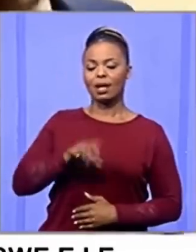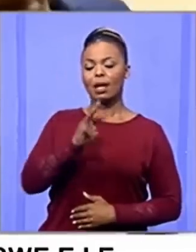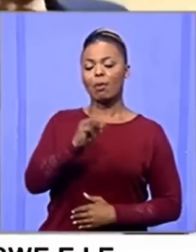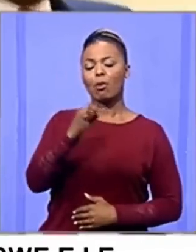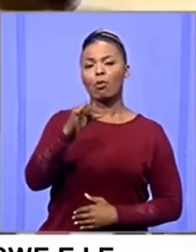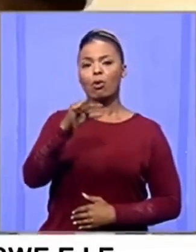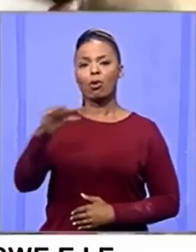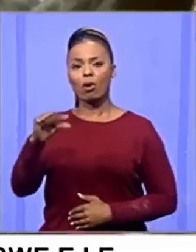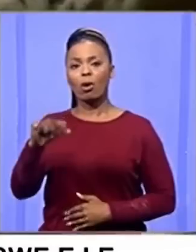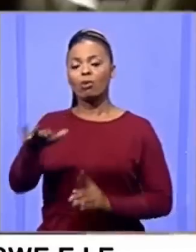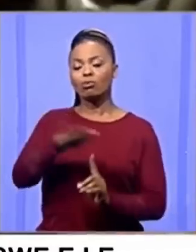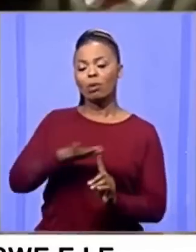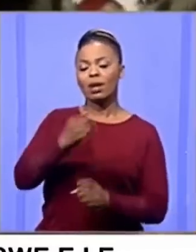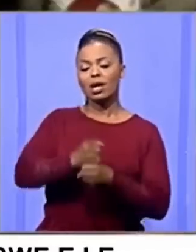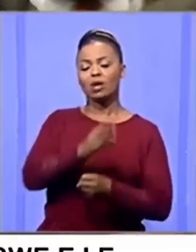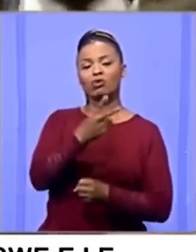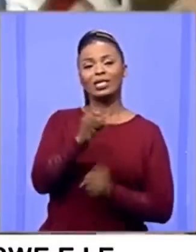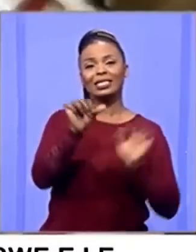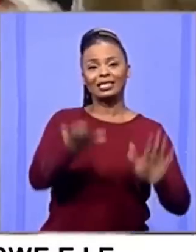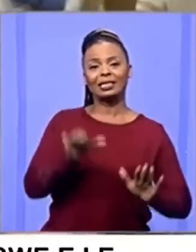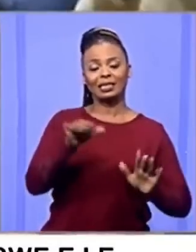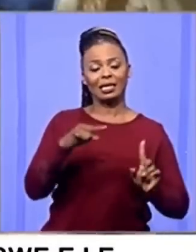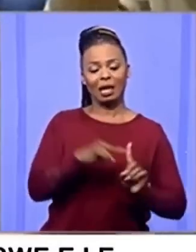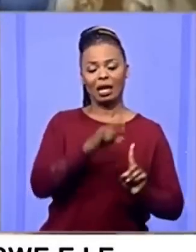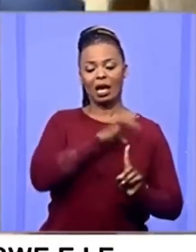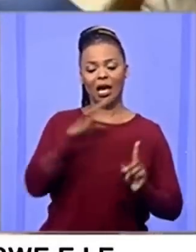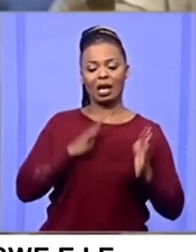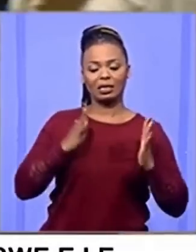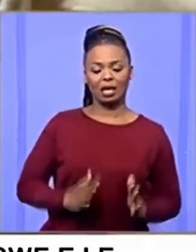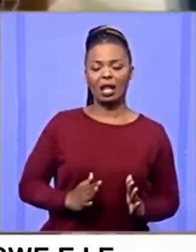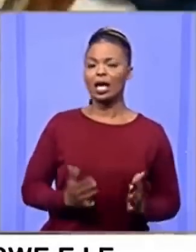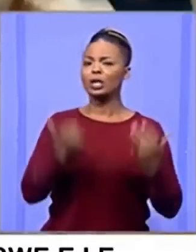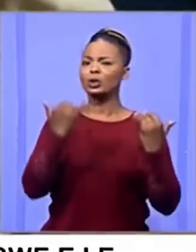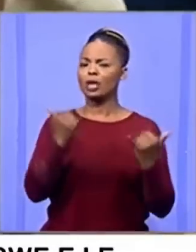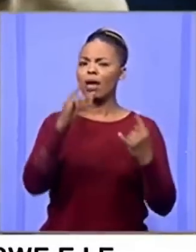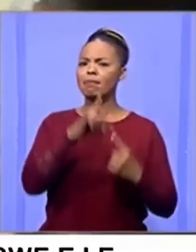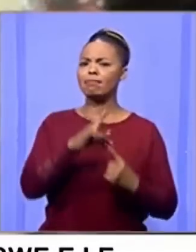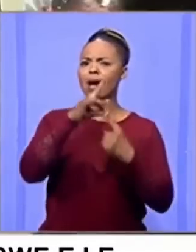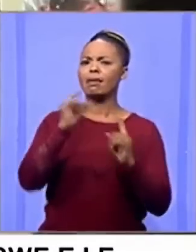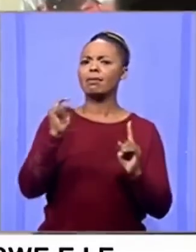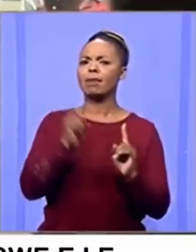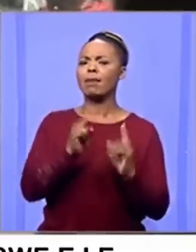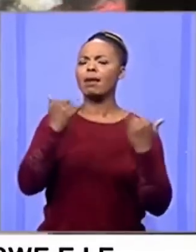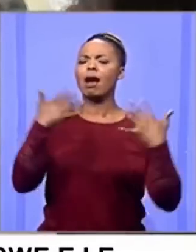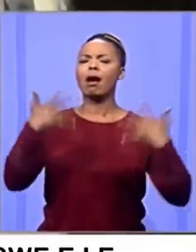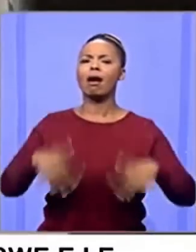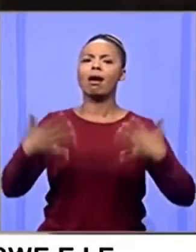sa 2016. Ka jeno mehuo e ne e le ya thabo le nyakallo ha